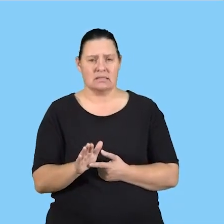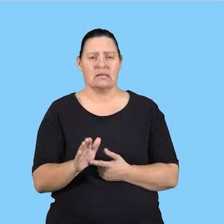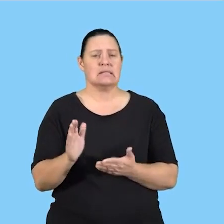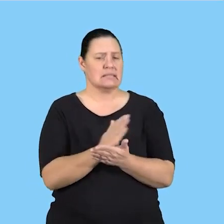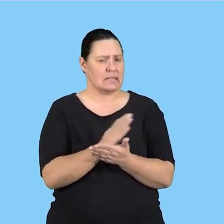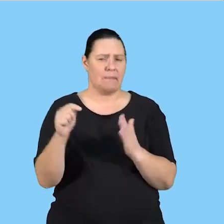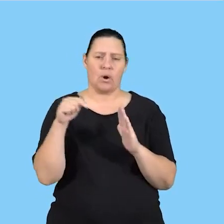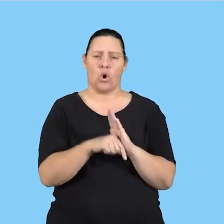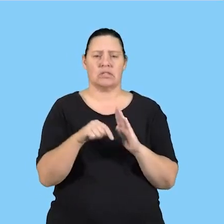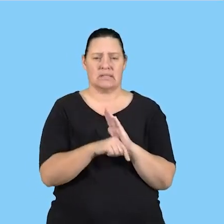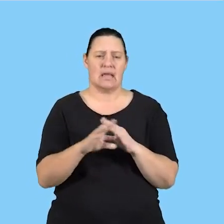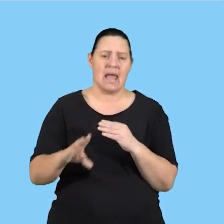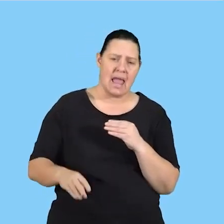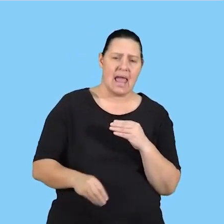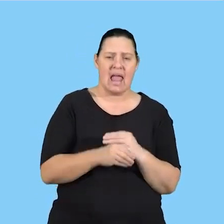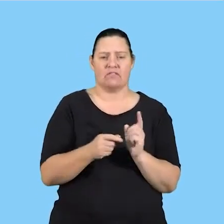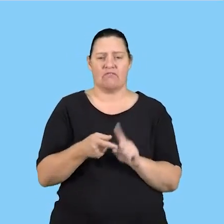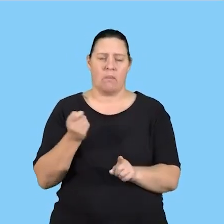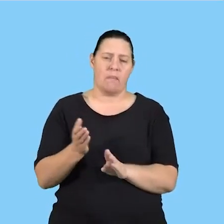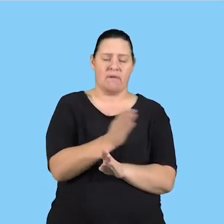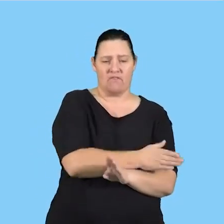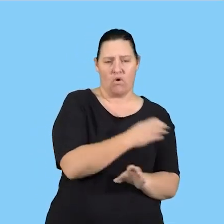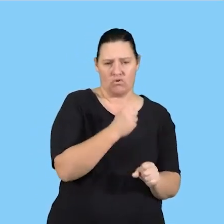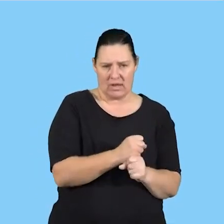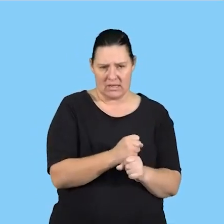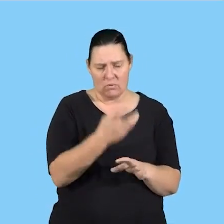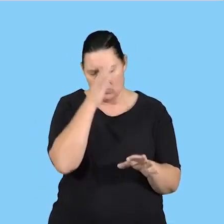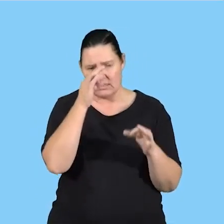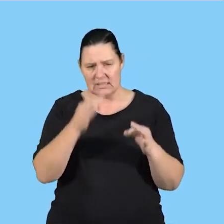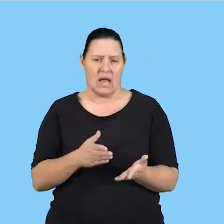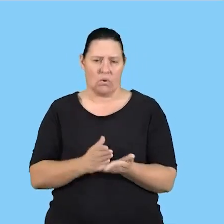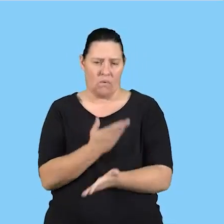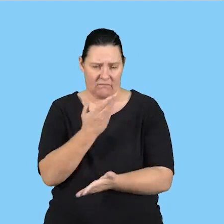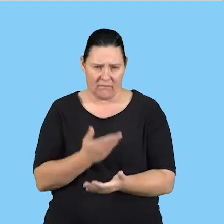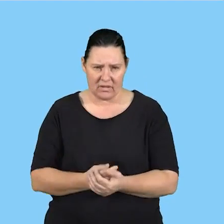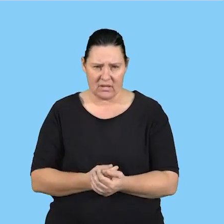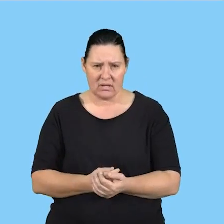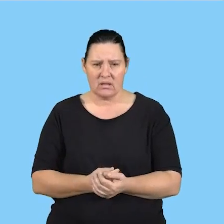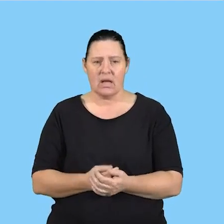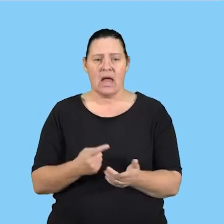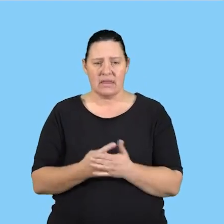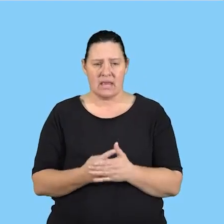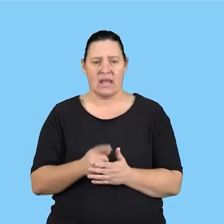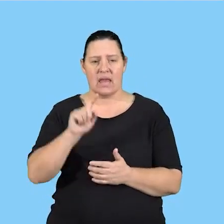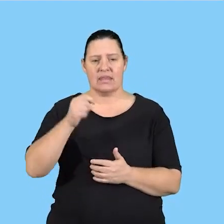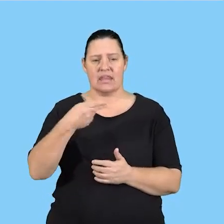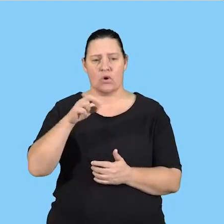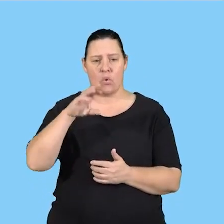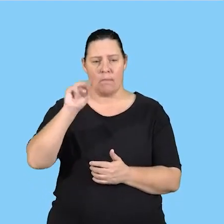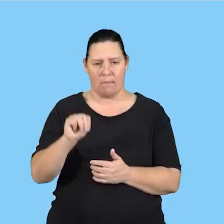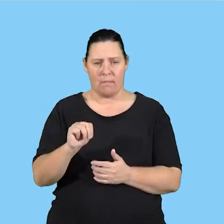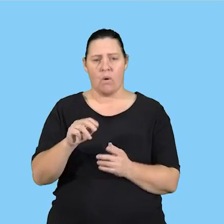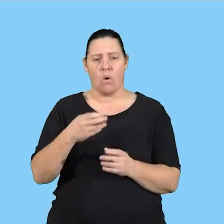is some content that has been added from the previous grade that we decided to remove. And then the theorem of